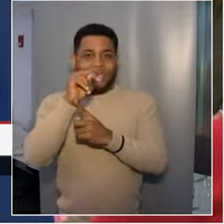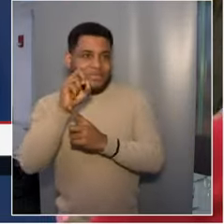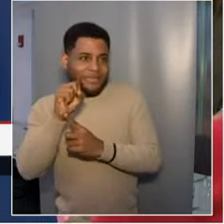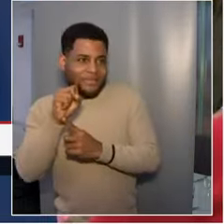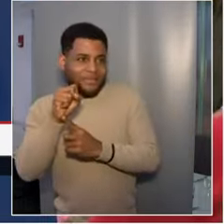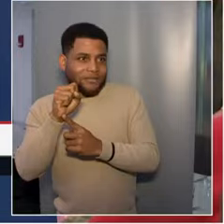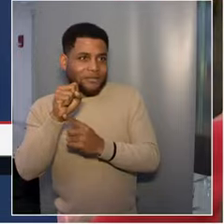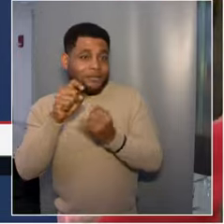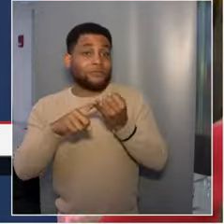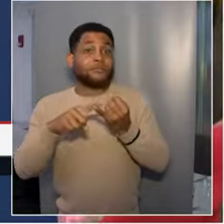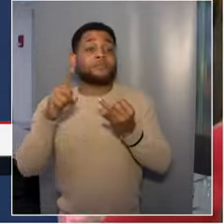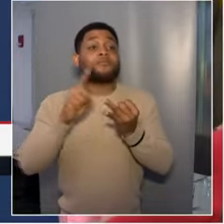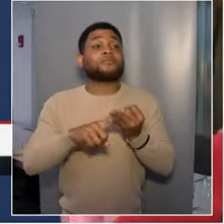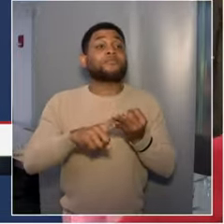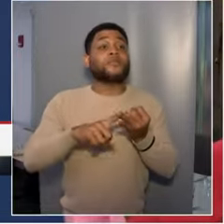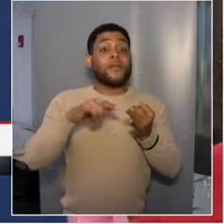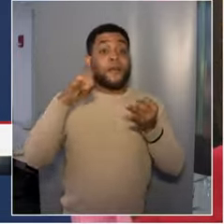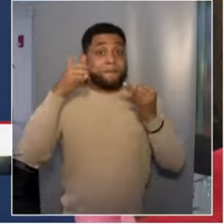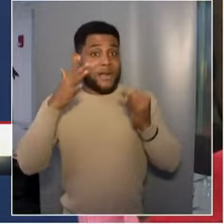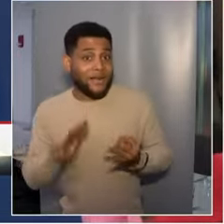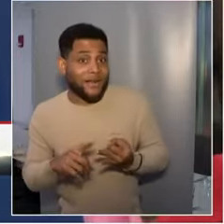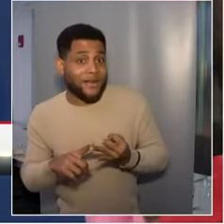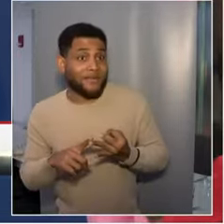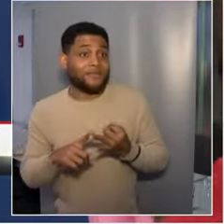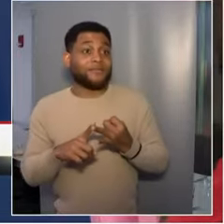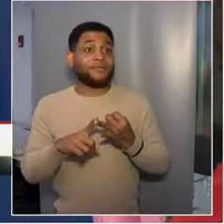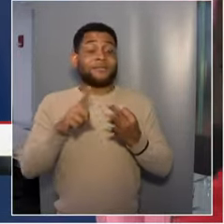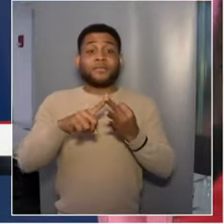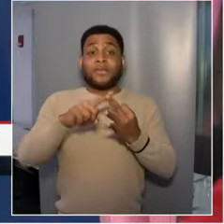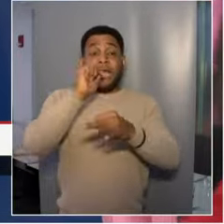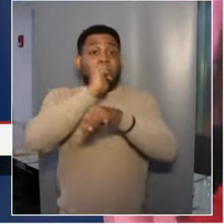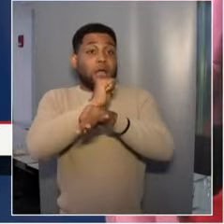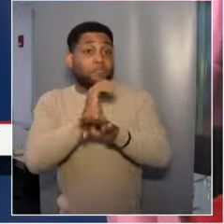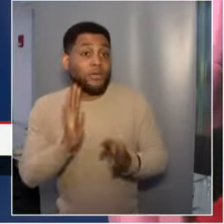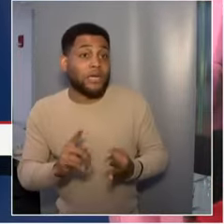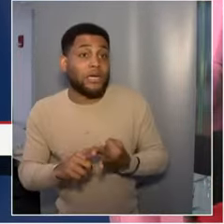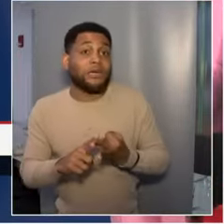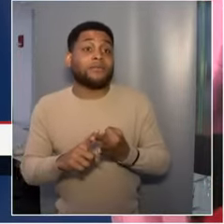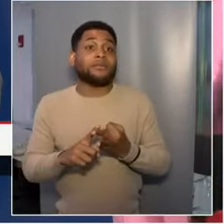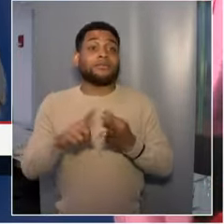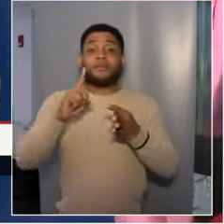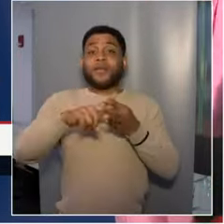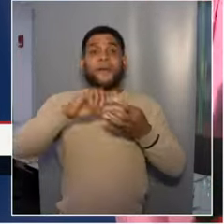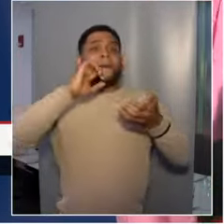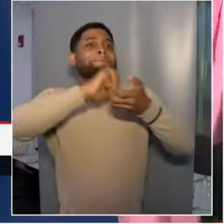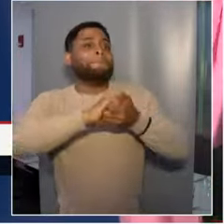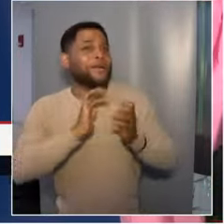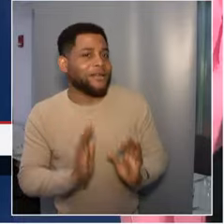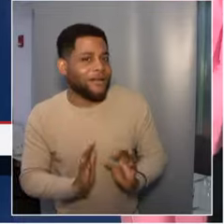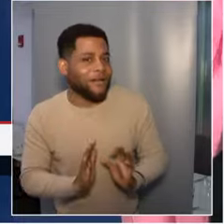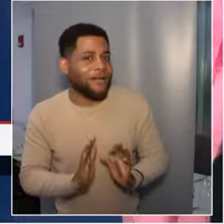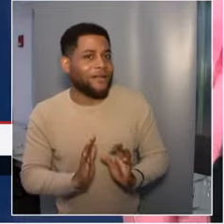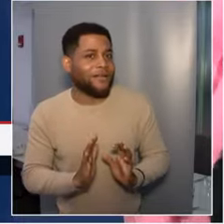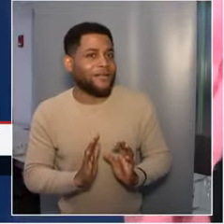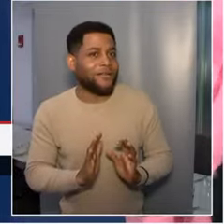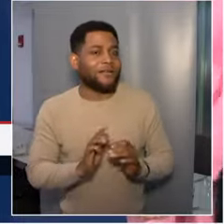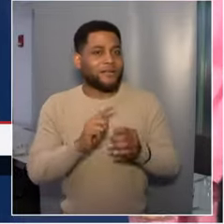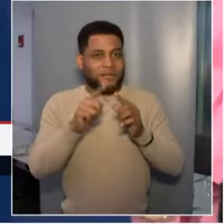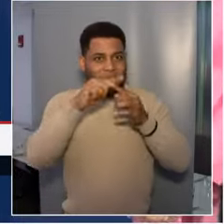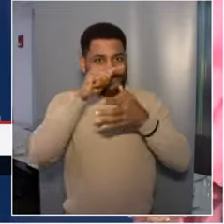our employees, and then my partners, from the business and the return standpoint. And we would always put